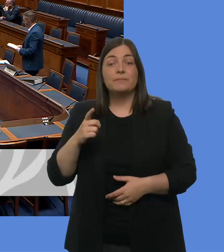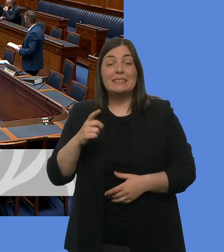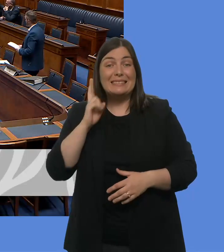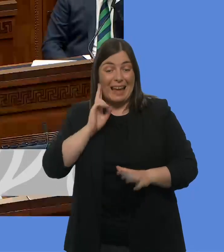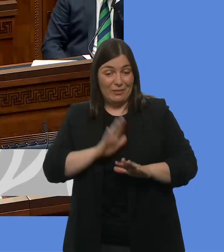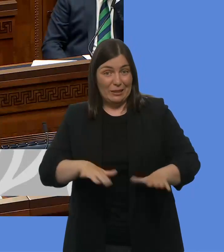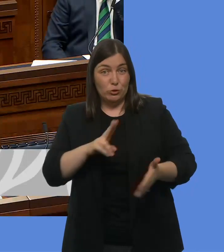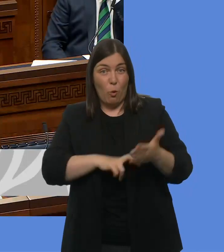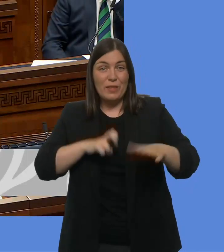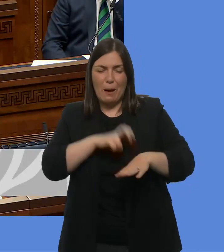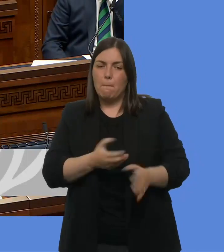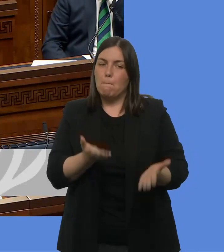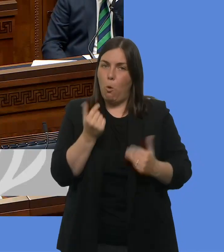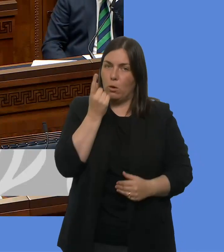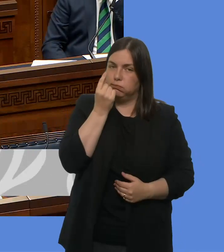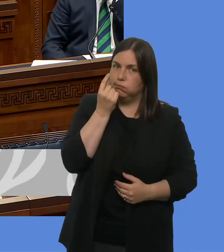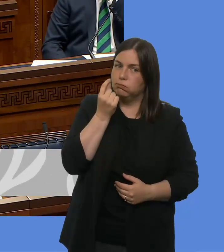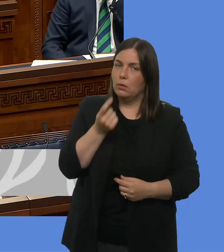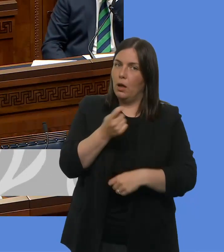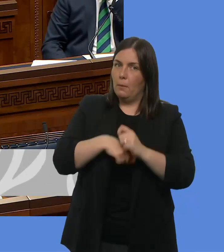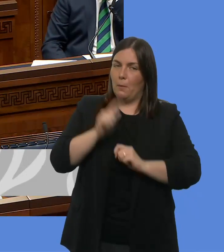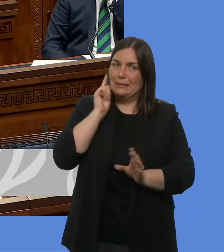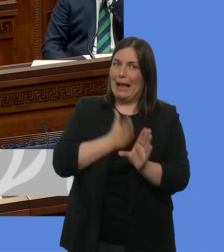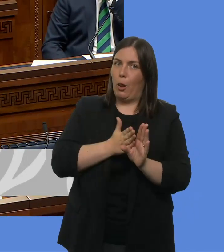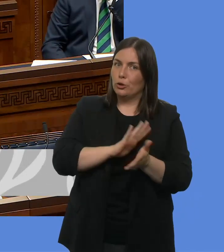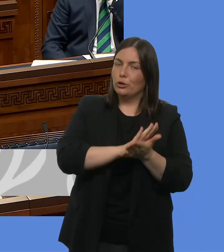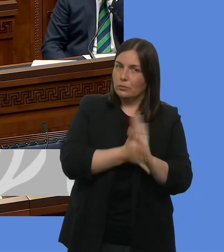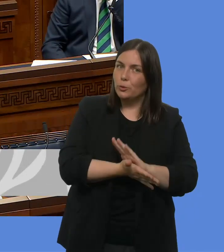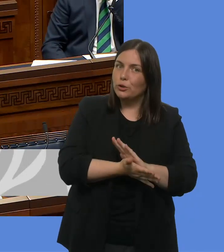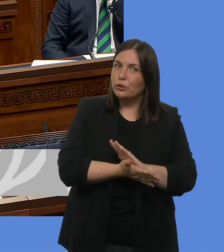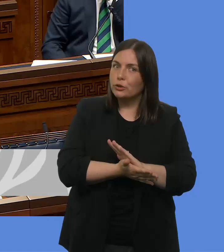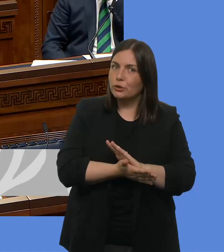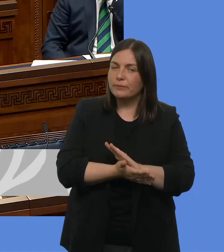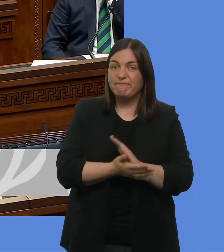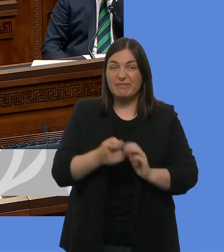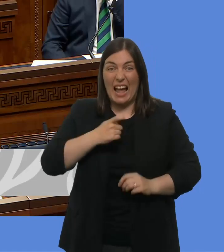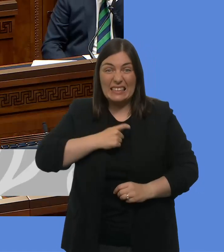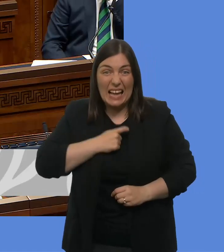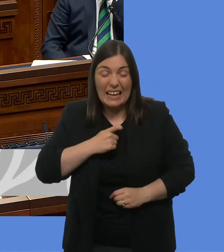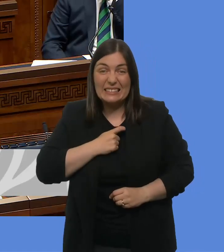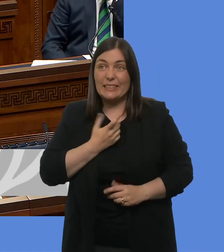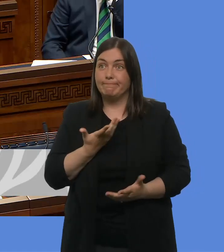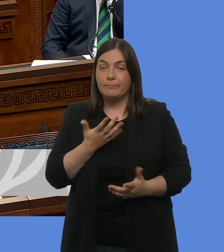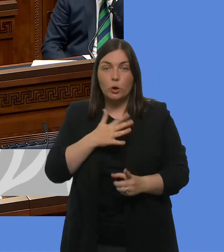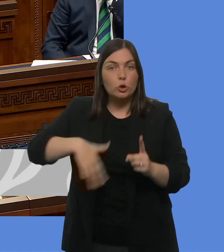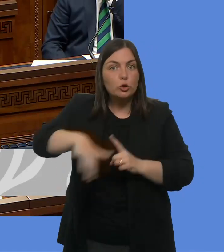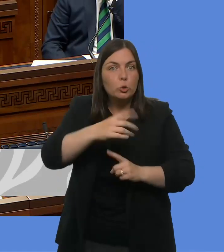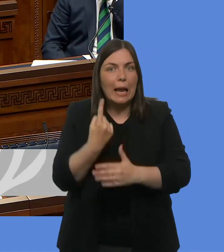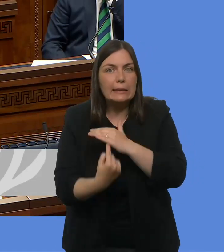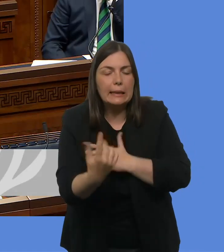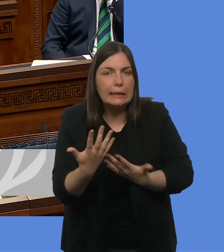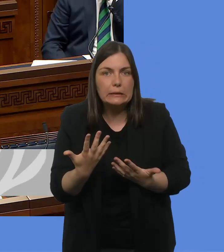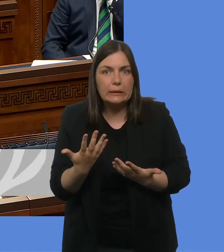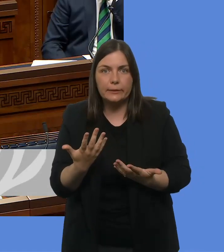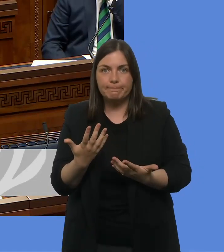disorders, particularly anxiety. Factors such as communication barriers, social isolation, and a lack of deaf awareness contribute